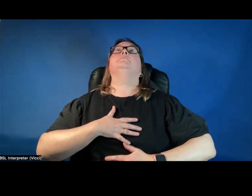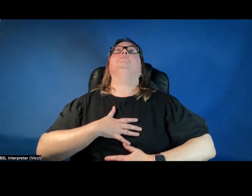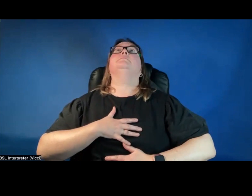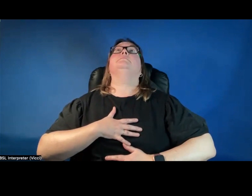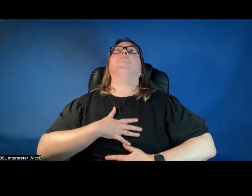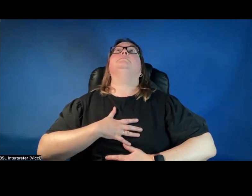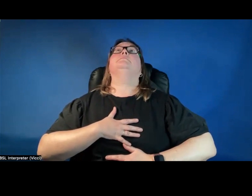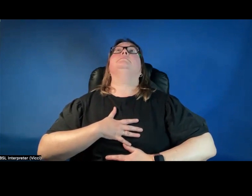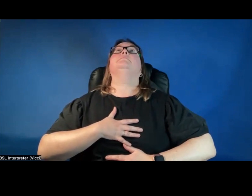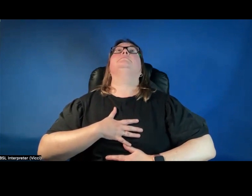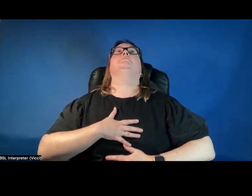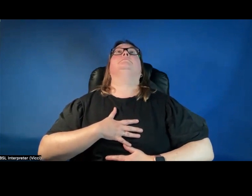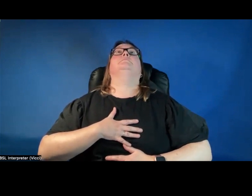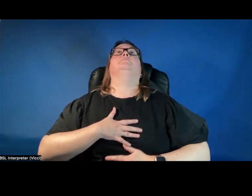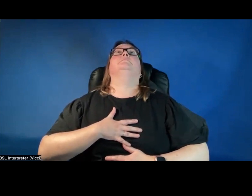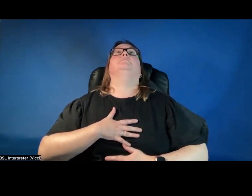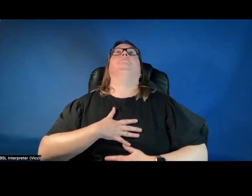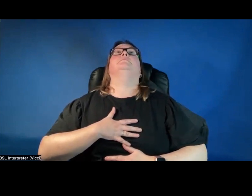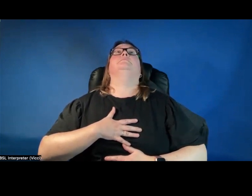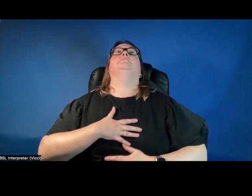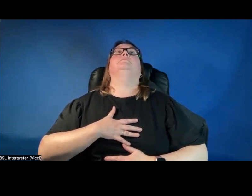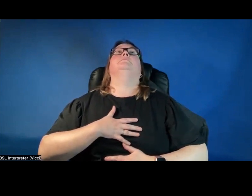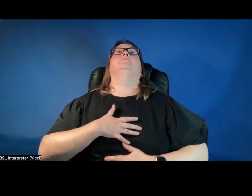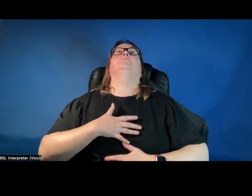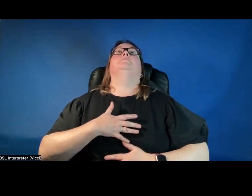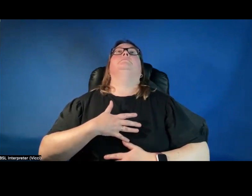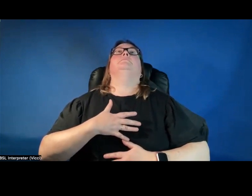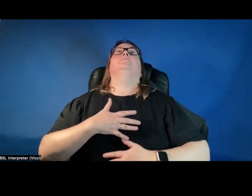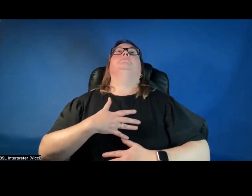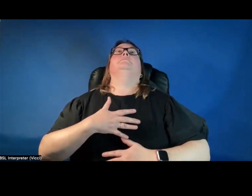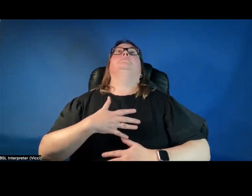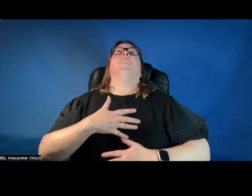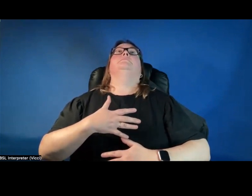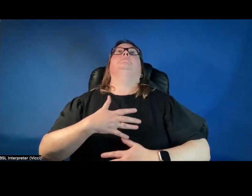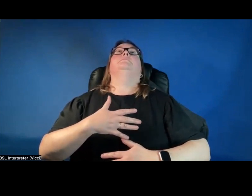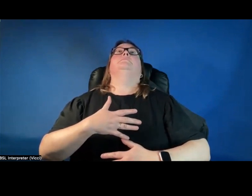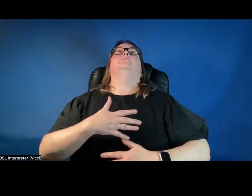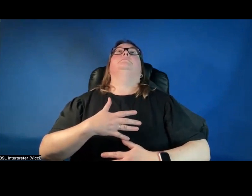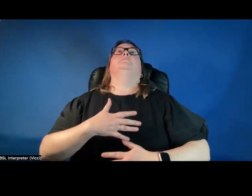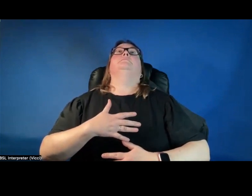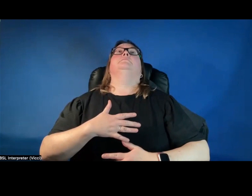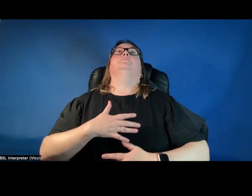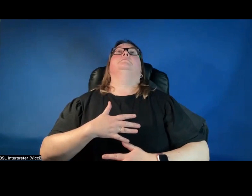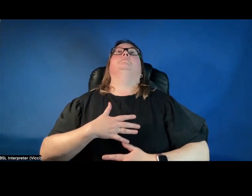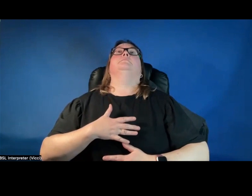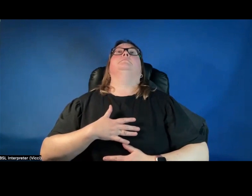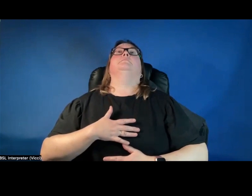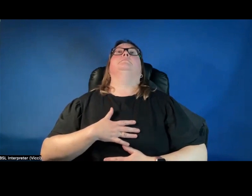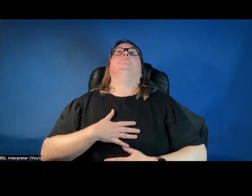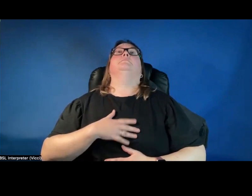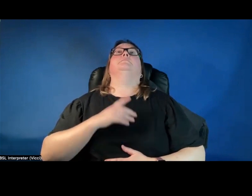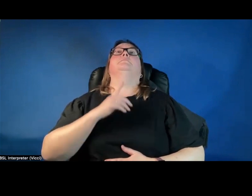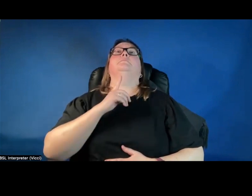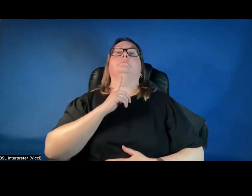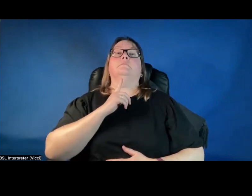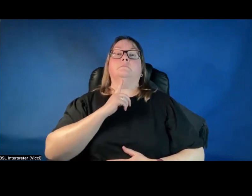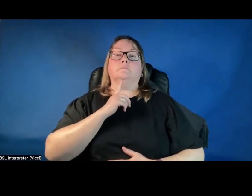And just give it a little, maybe just do a couple of small circles just to bring it back to the